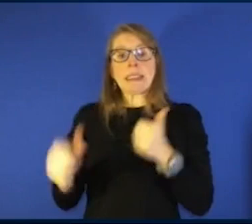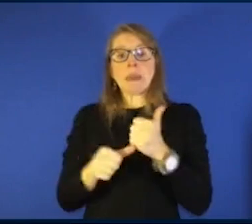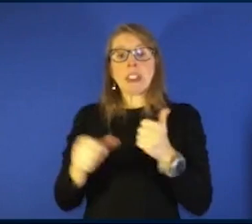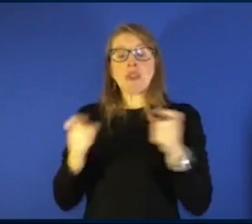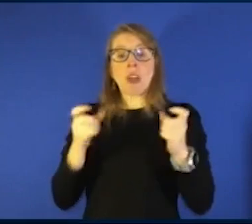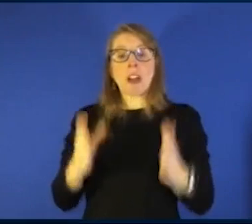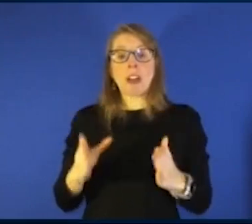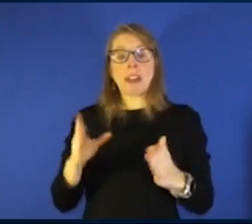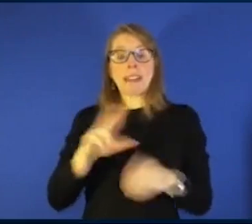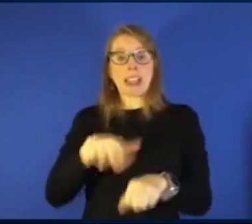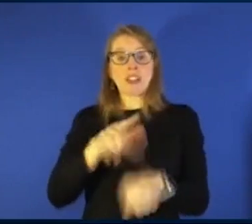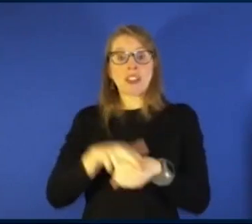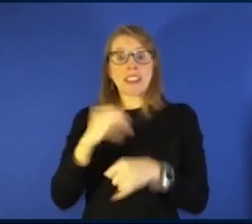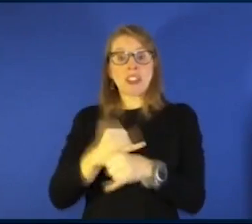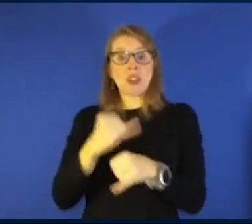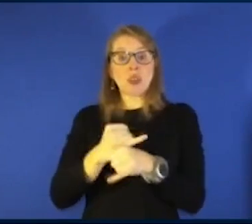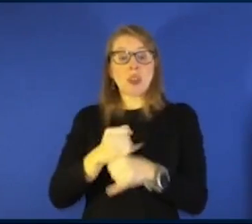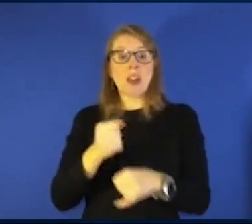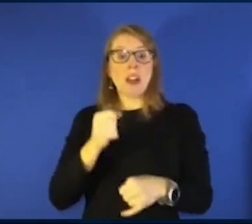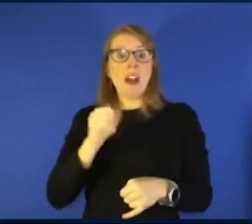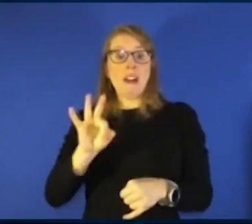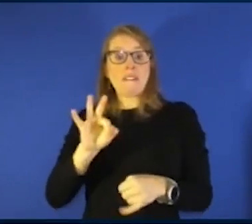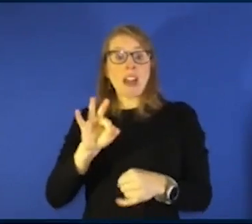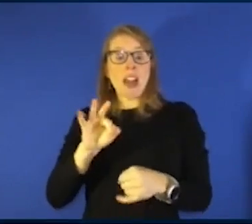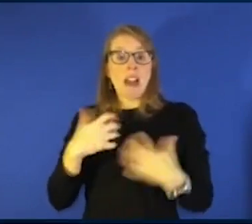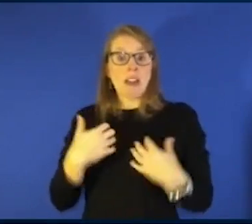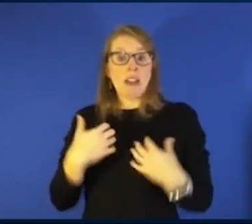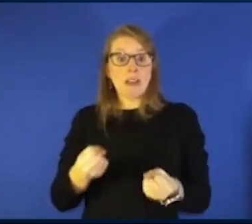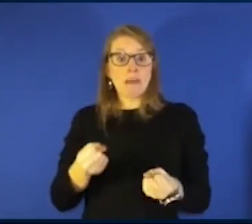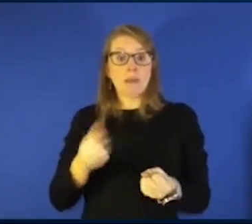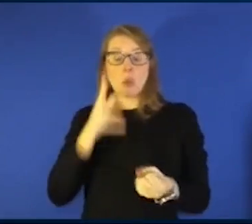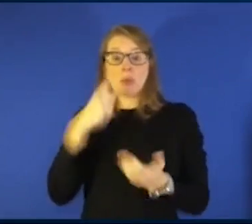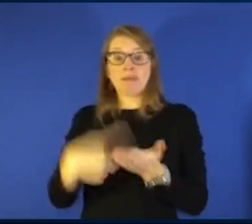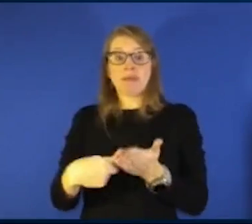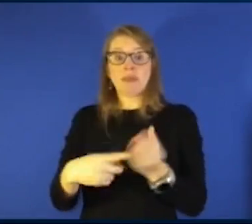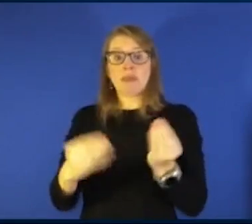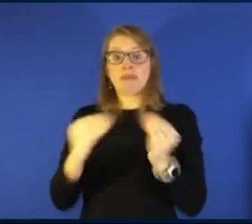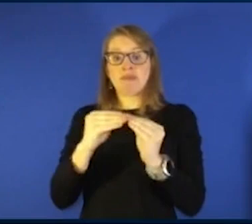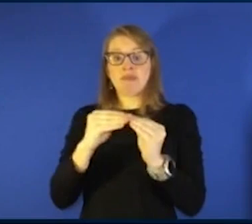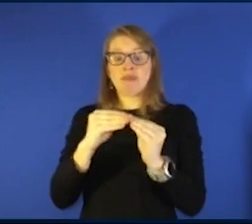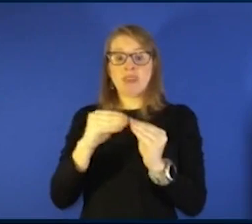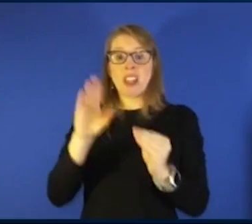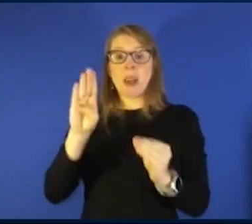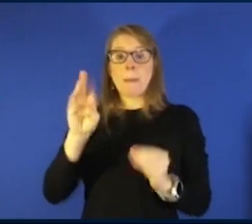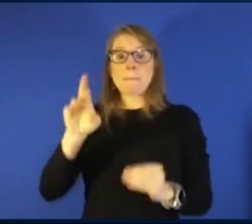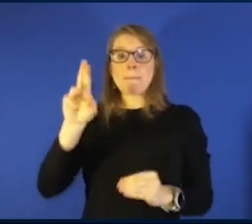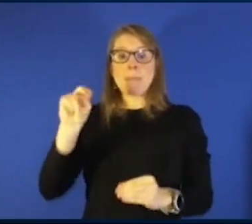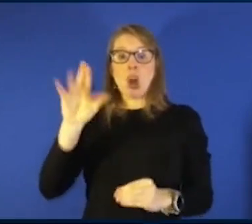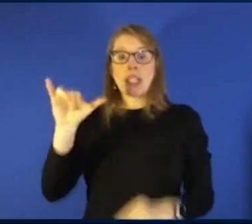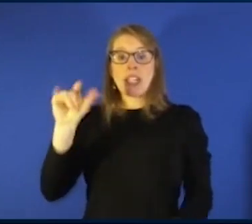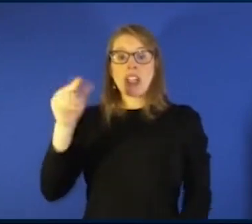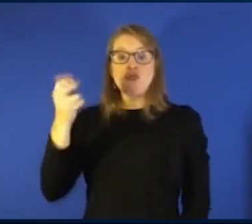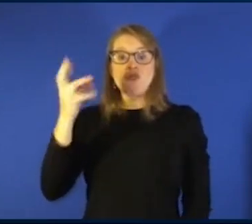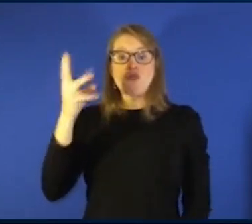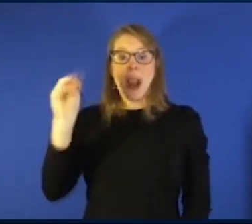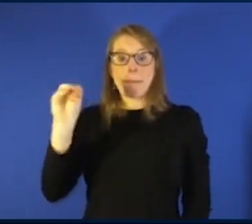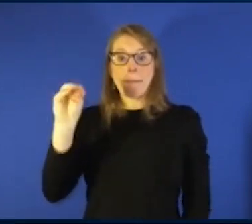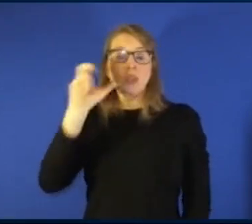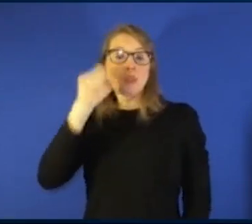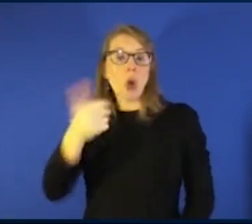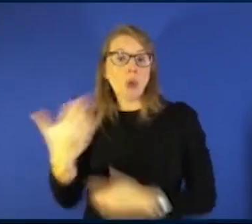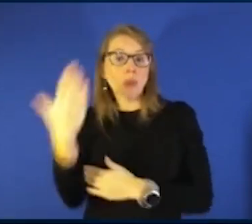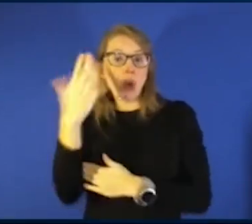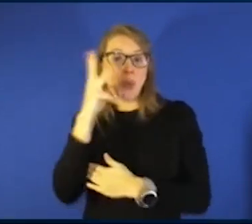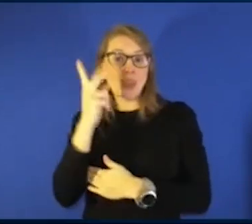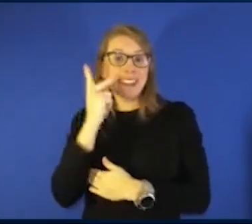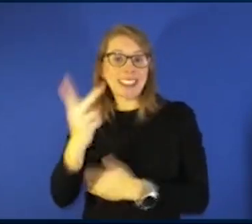do it? We're going to go more in depth as we talk with Dr. Barney Graham tomorrow morning. We'll see you back right here at